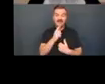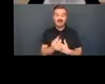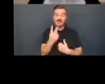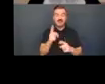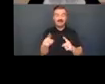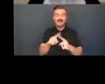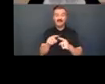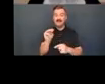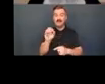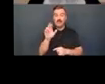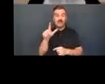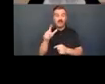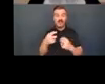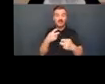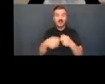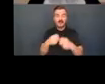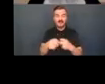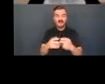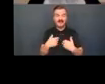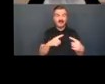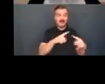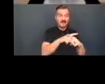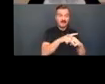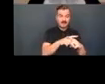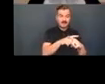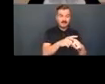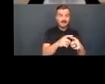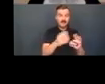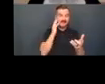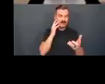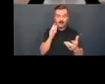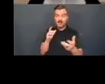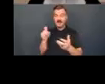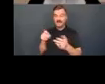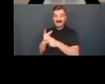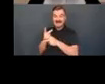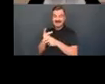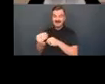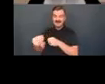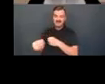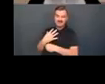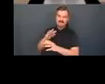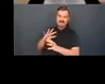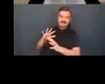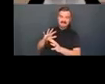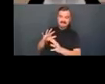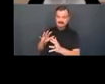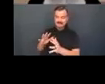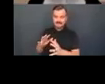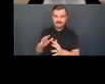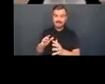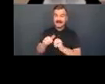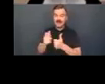A conflict that is between contagion and care that can be resolved only by strict isolation protocols.